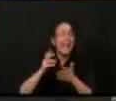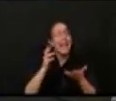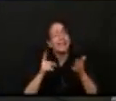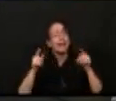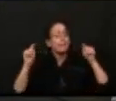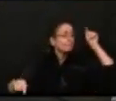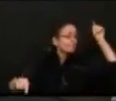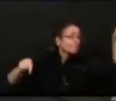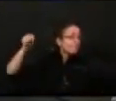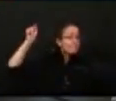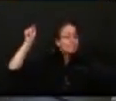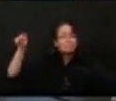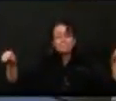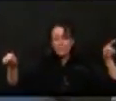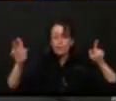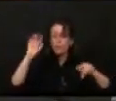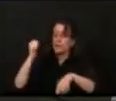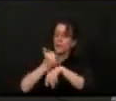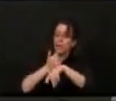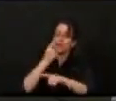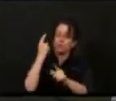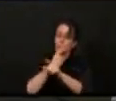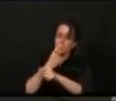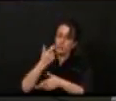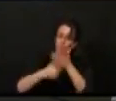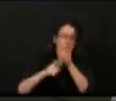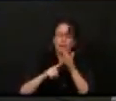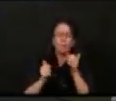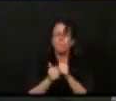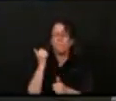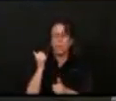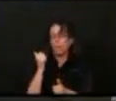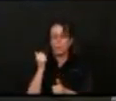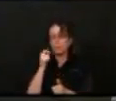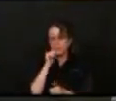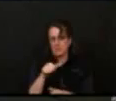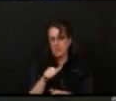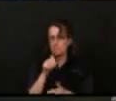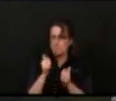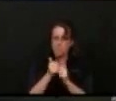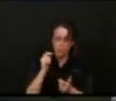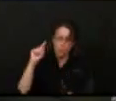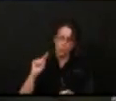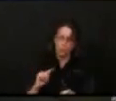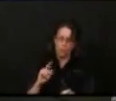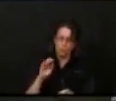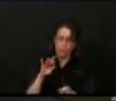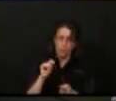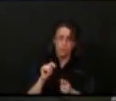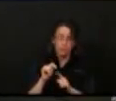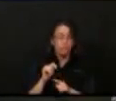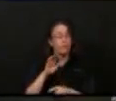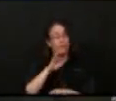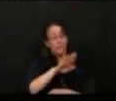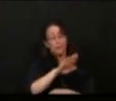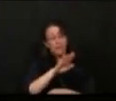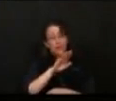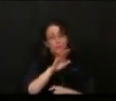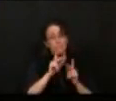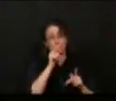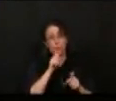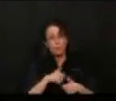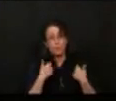units, but the vast majority are considered subsidized. And then do you track the income of the residents